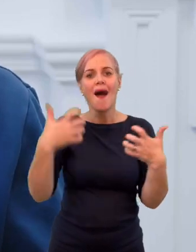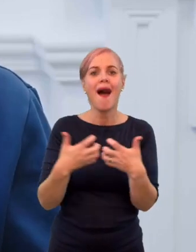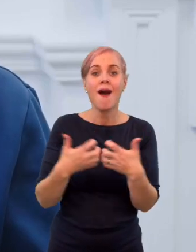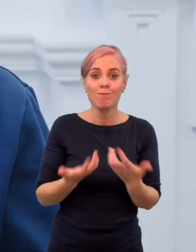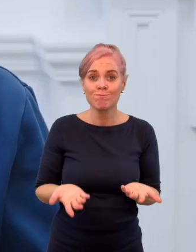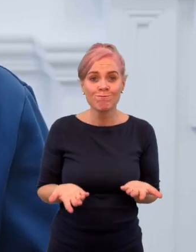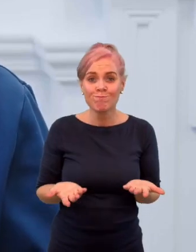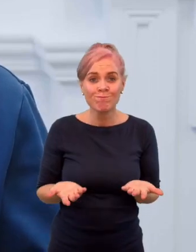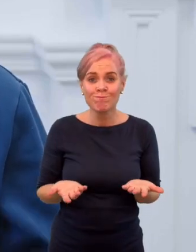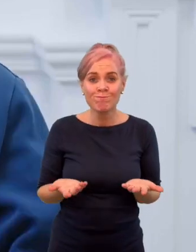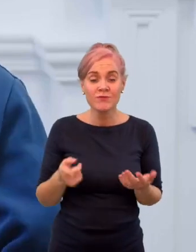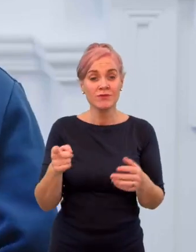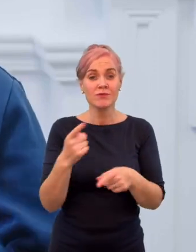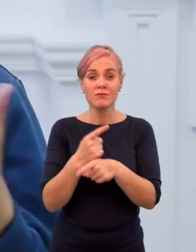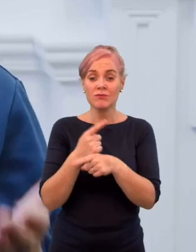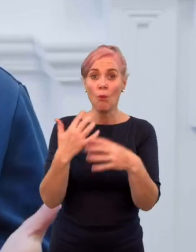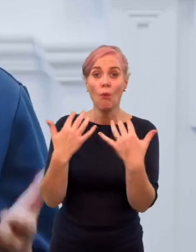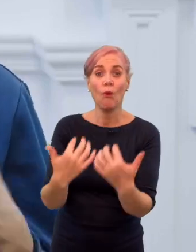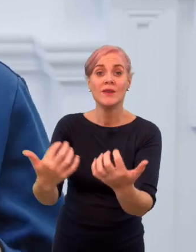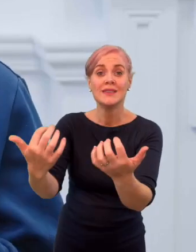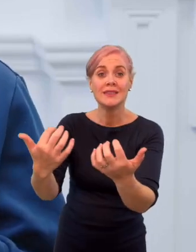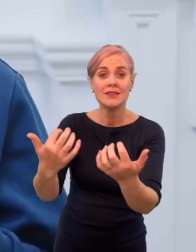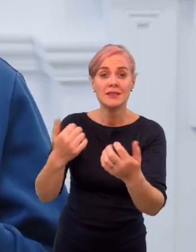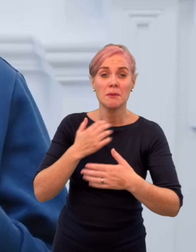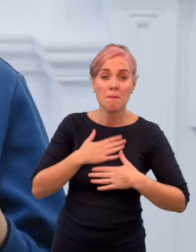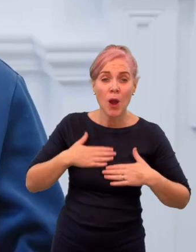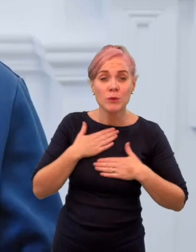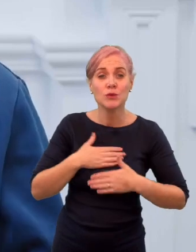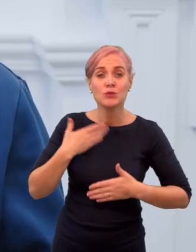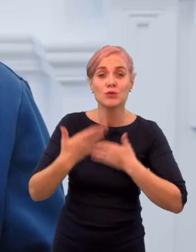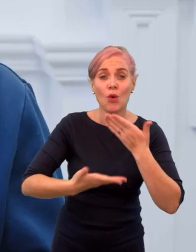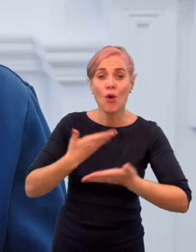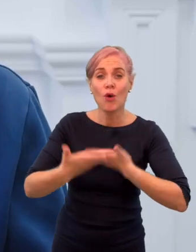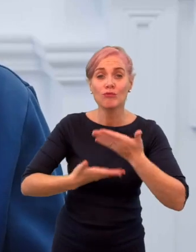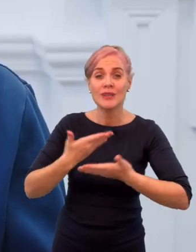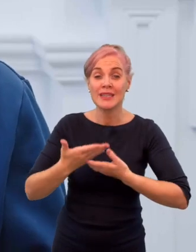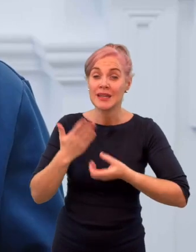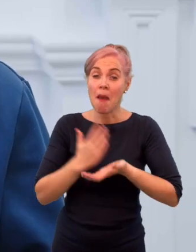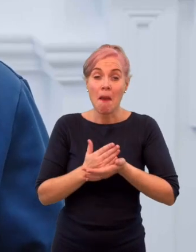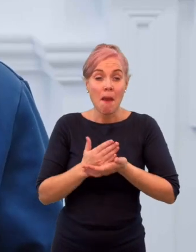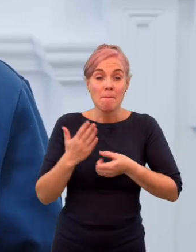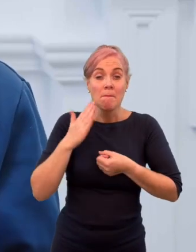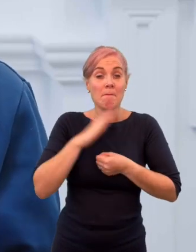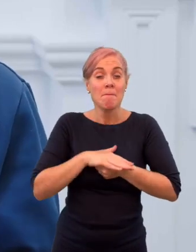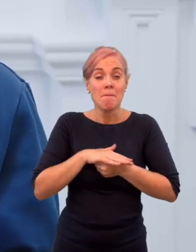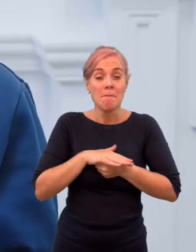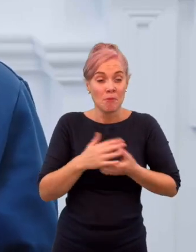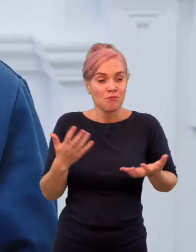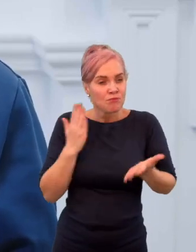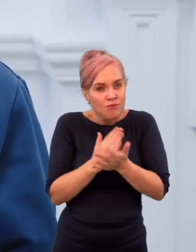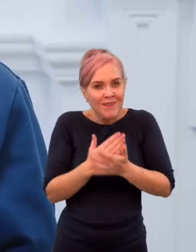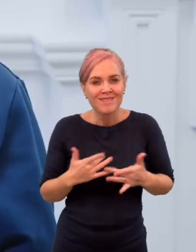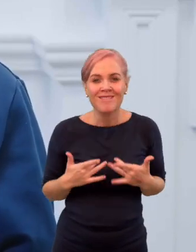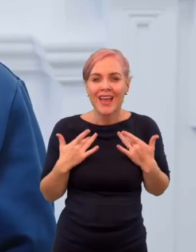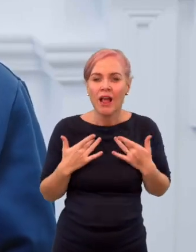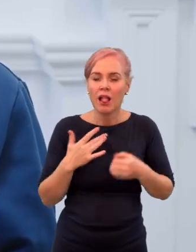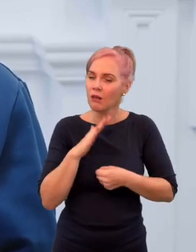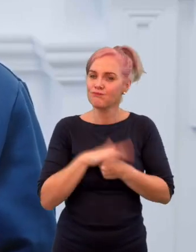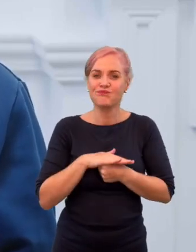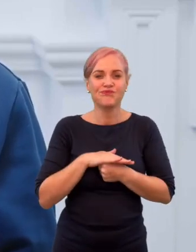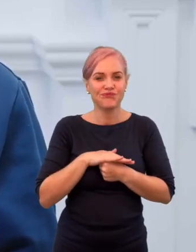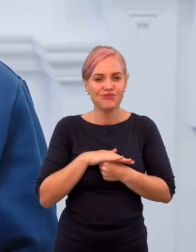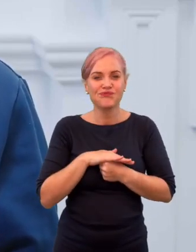those in a healthy manner. And so when she's talking to the audience about her emotions, about her story, she's very much sitting on that and almost